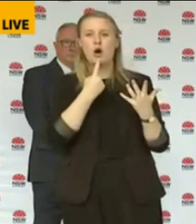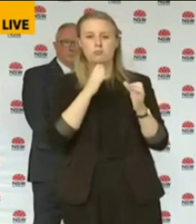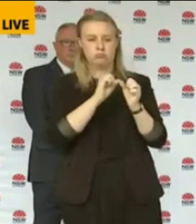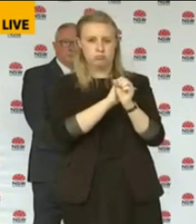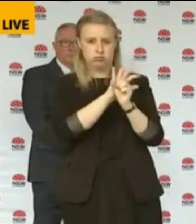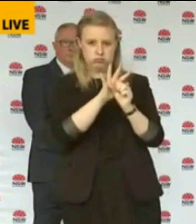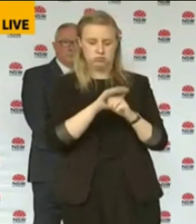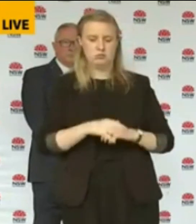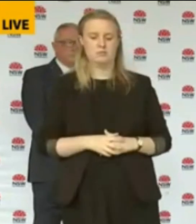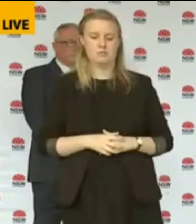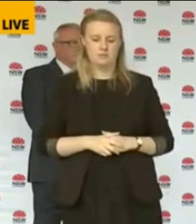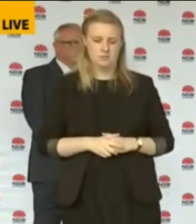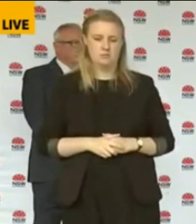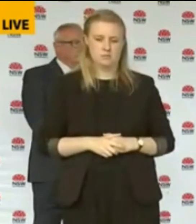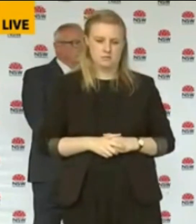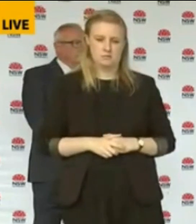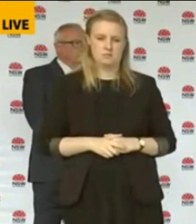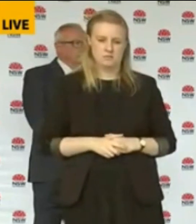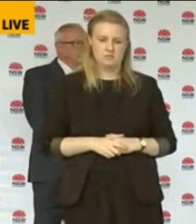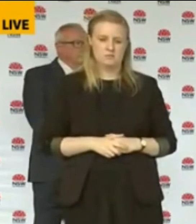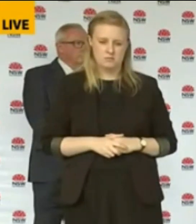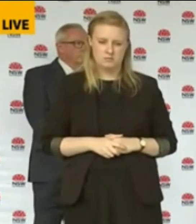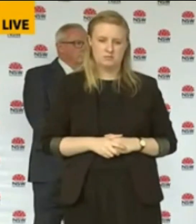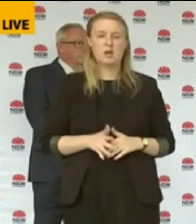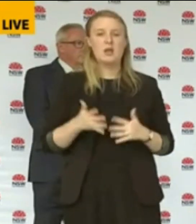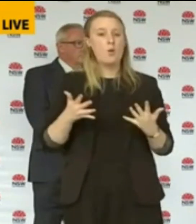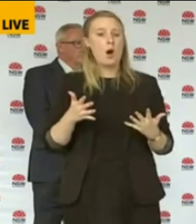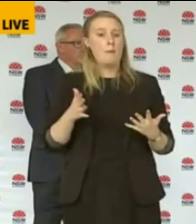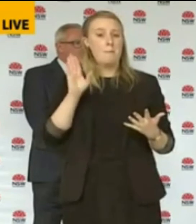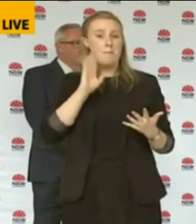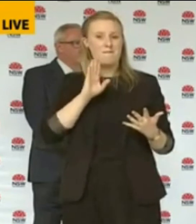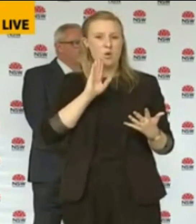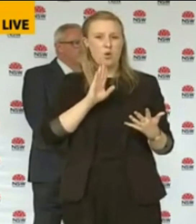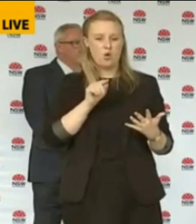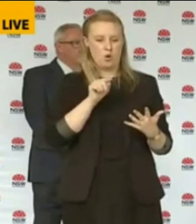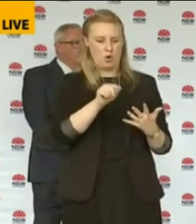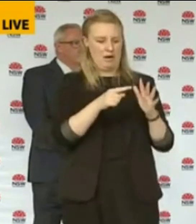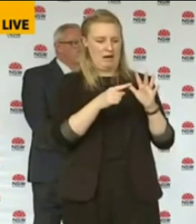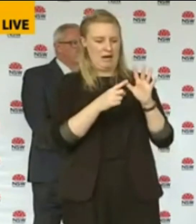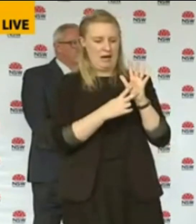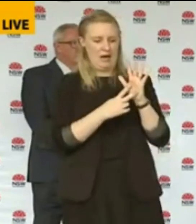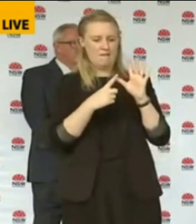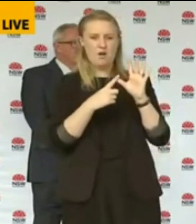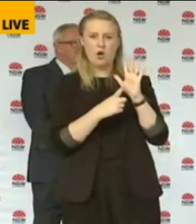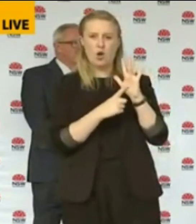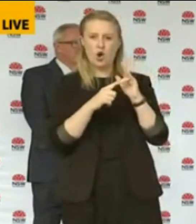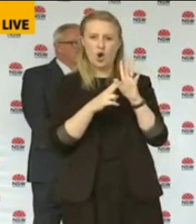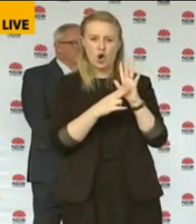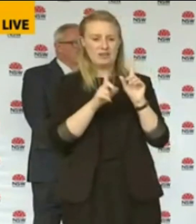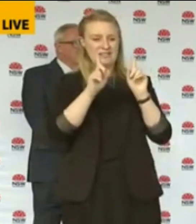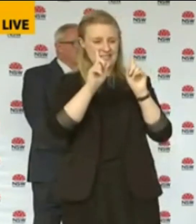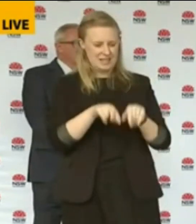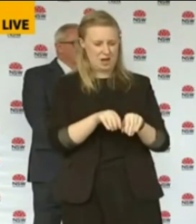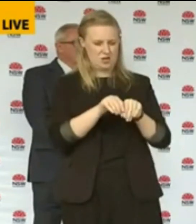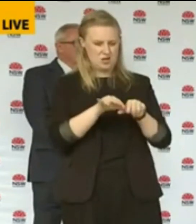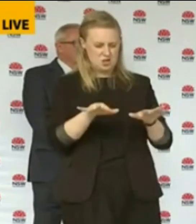we were looking for the source of the Avalon cluster, we'd obviously gone back to our reference bank of all of the overseas strains that had